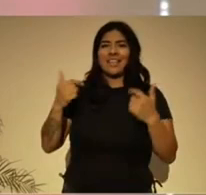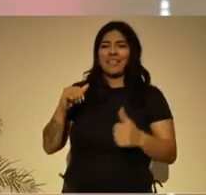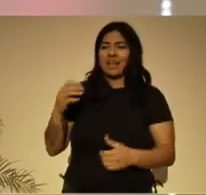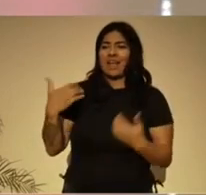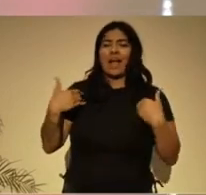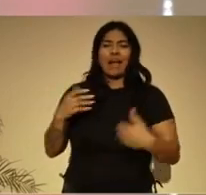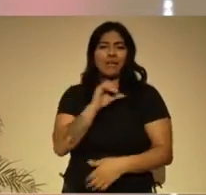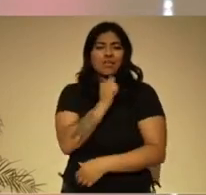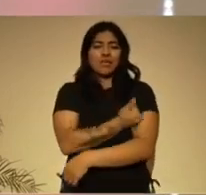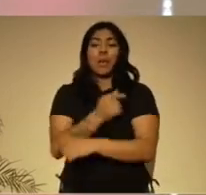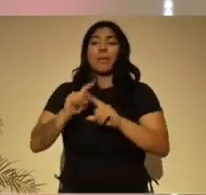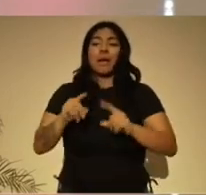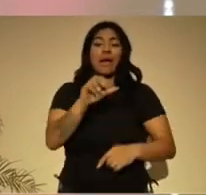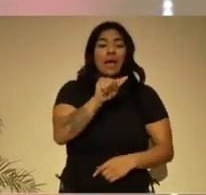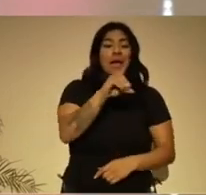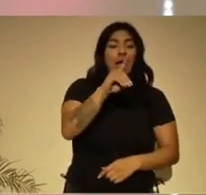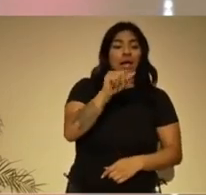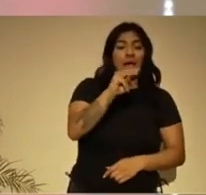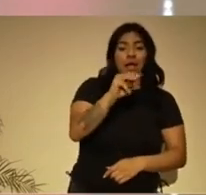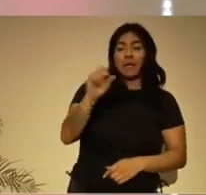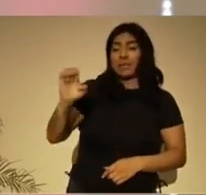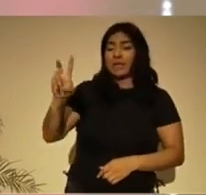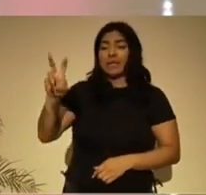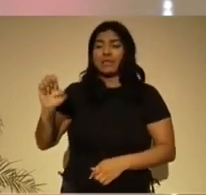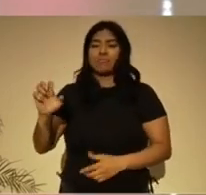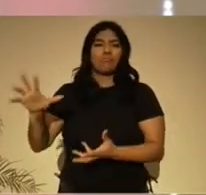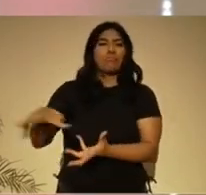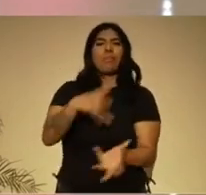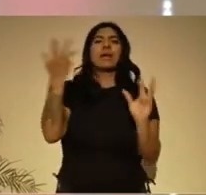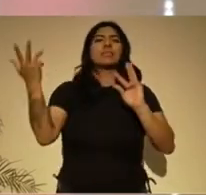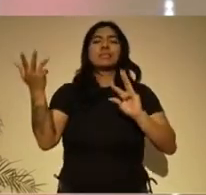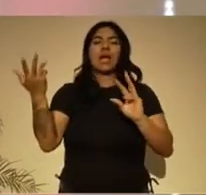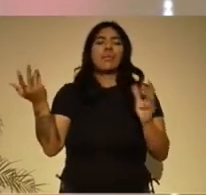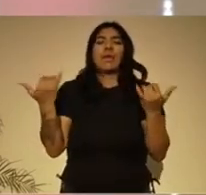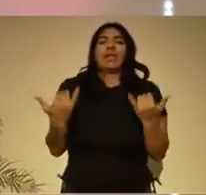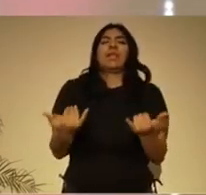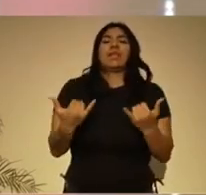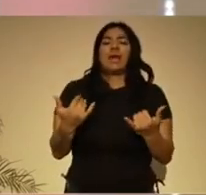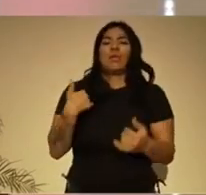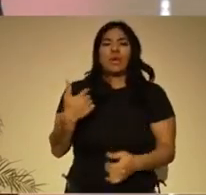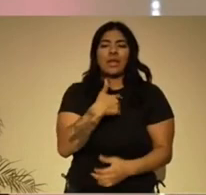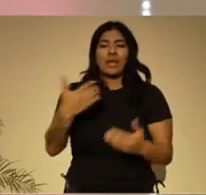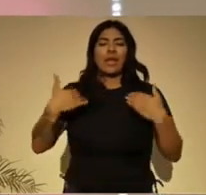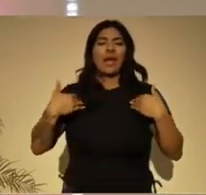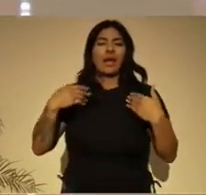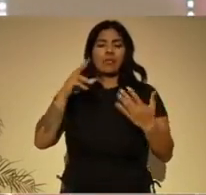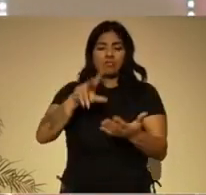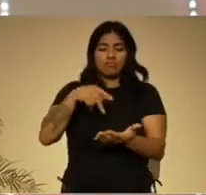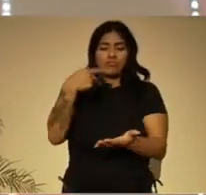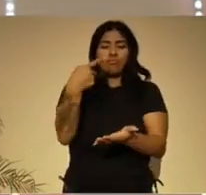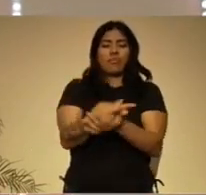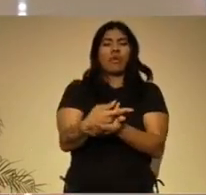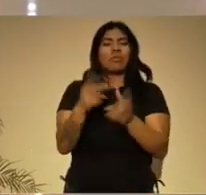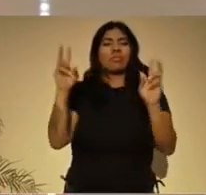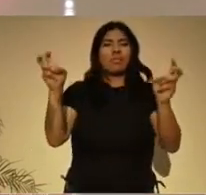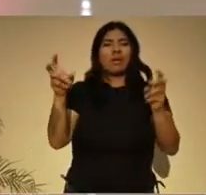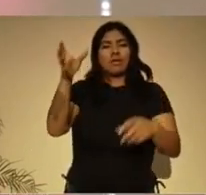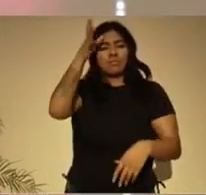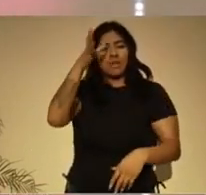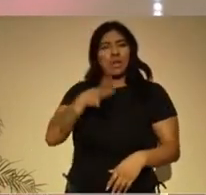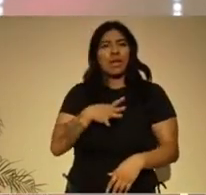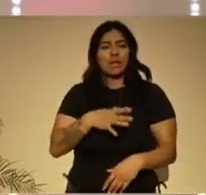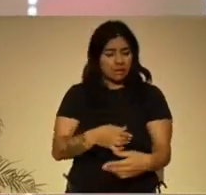and Eve failed. Adam and Eve messed up. And all of a sudden, we have the fall of man. It